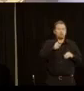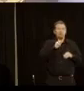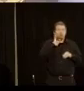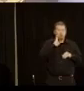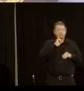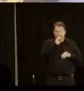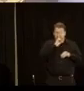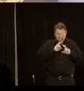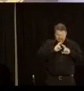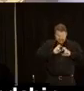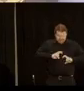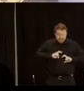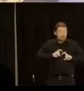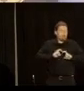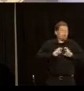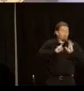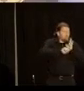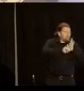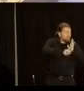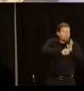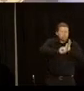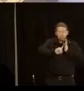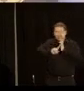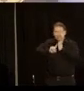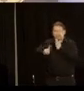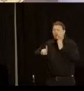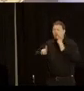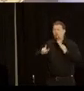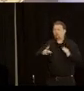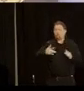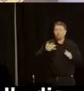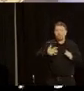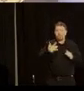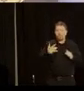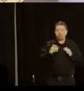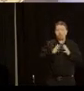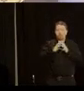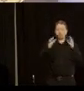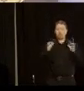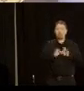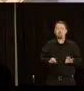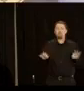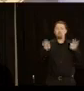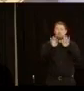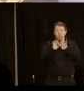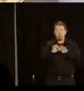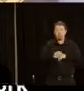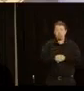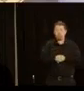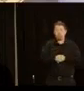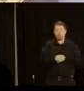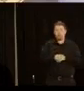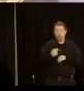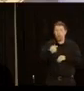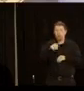and understand how important it is, the work that's being done here. I do have the pleasure of serving alongside Governor Ron DeSantis as his Lieutenant